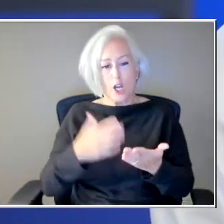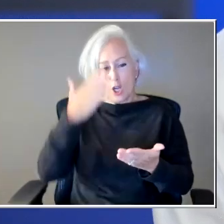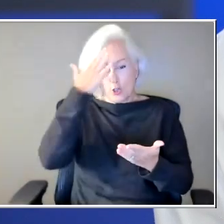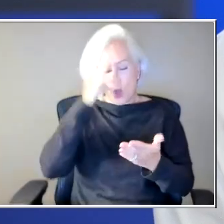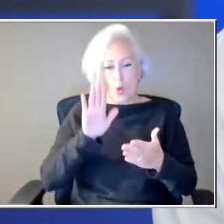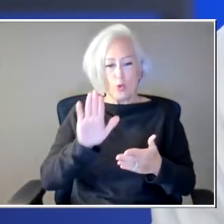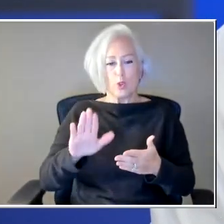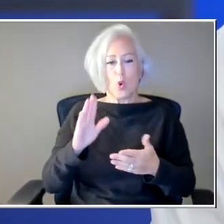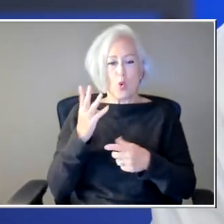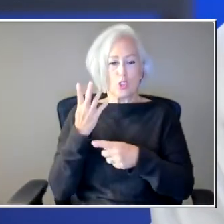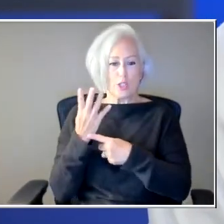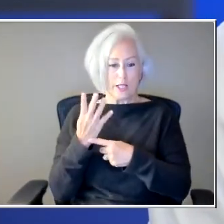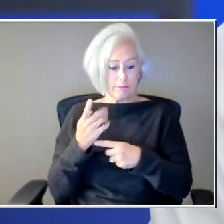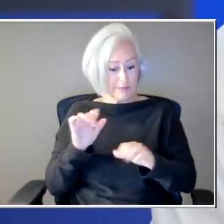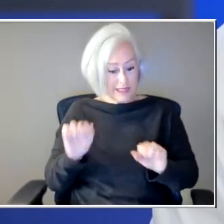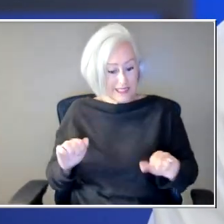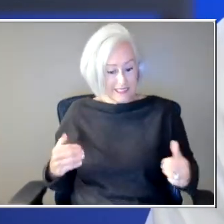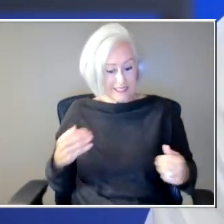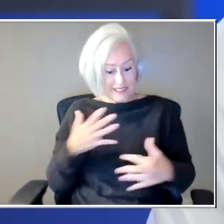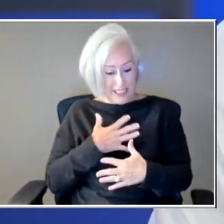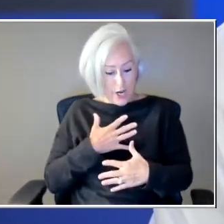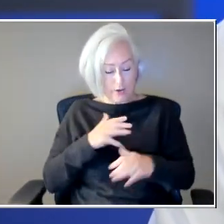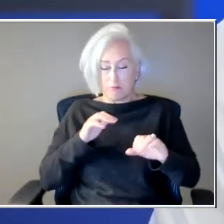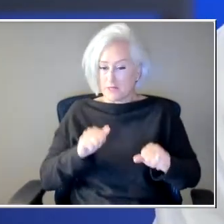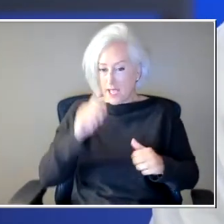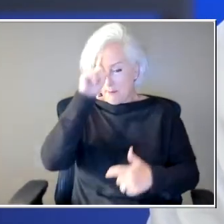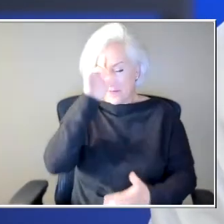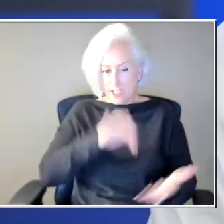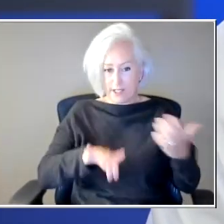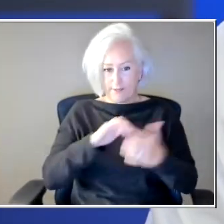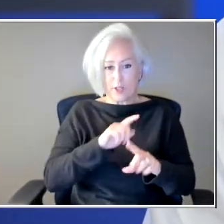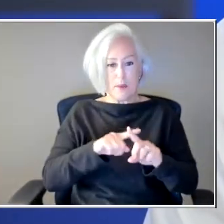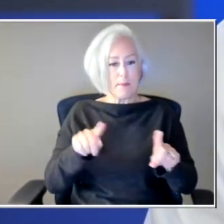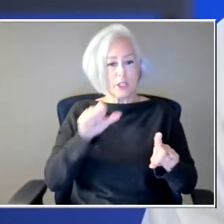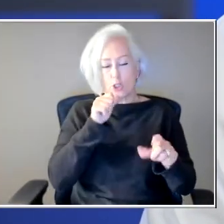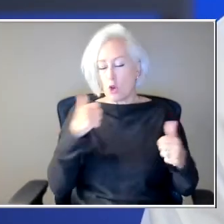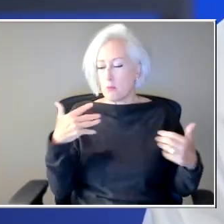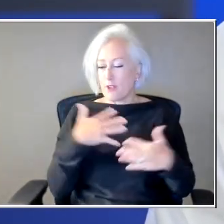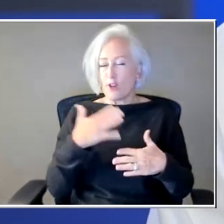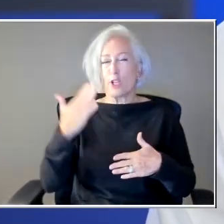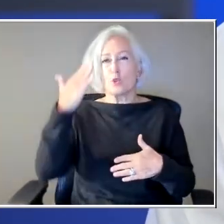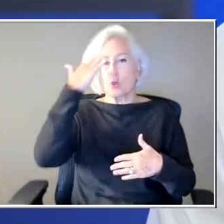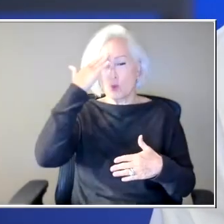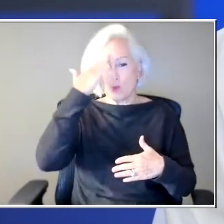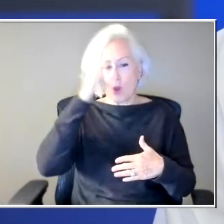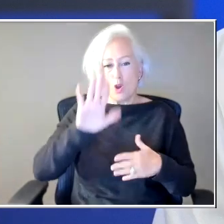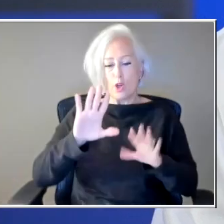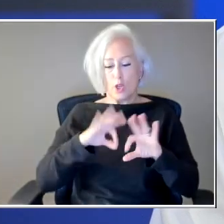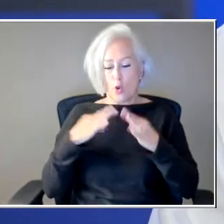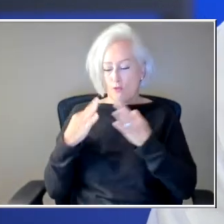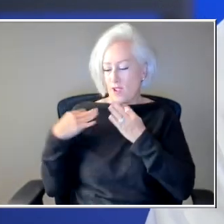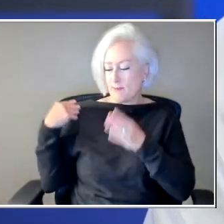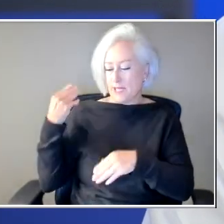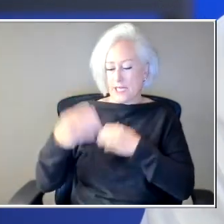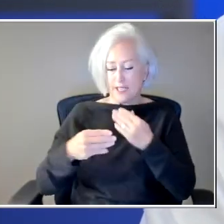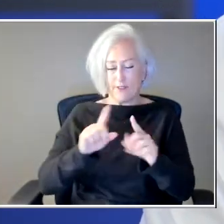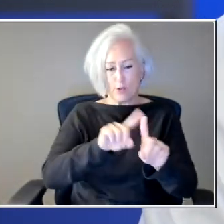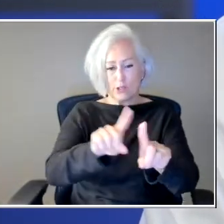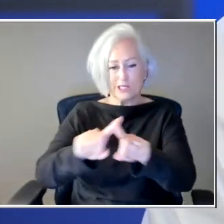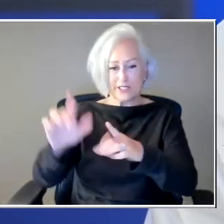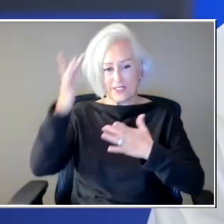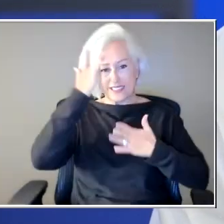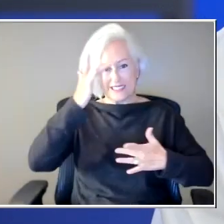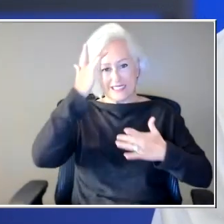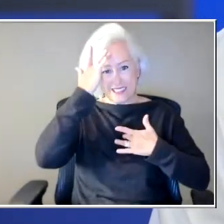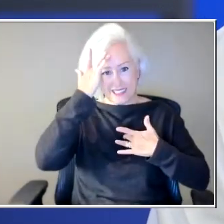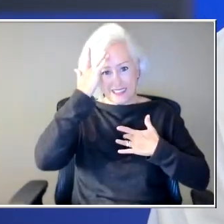scary and confusing, but don't be afraid of knowing your genetics of different diseases. Because then you can